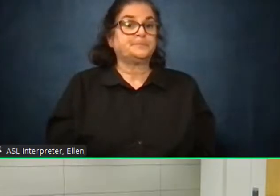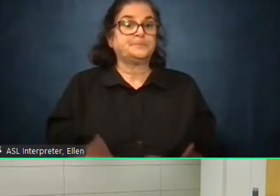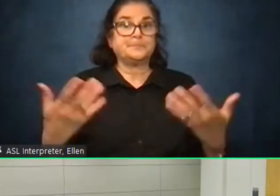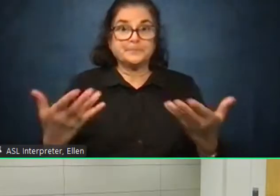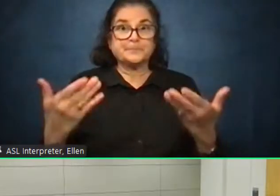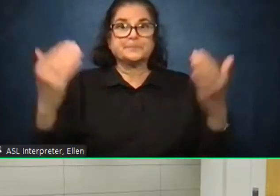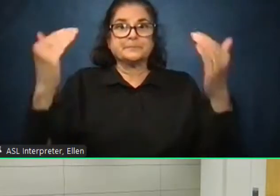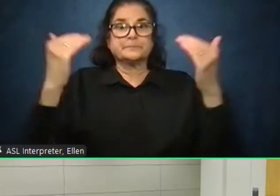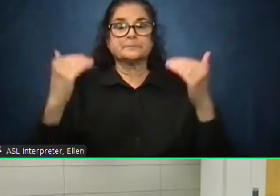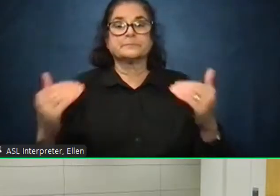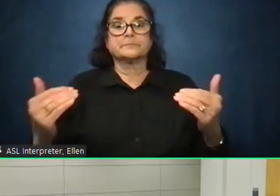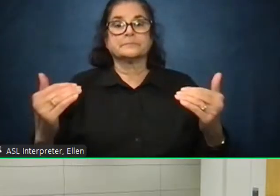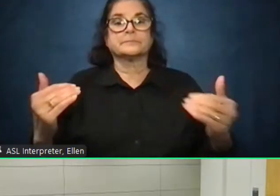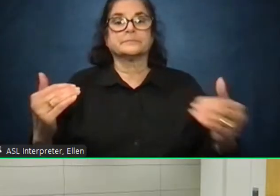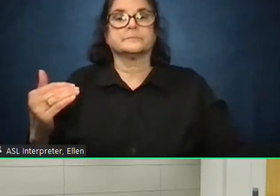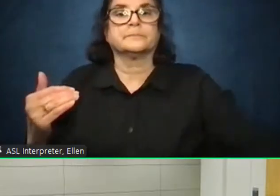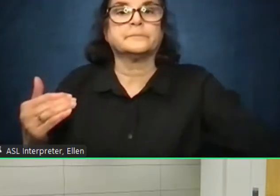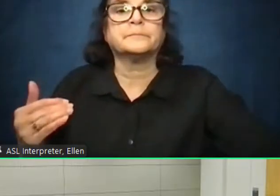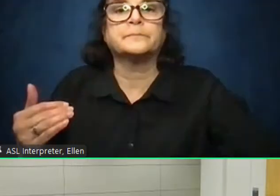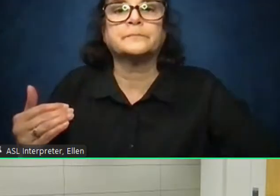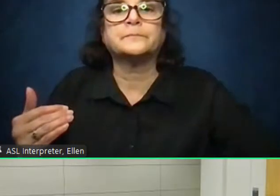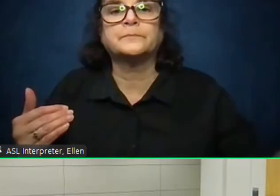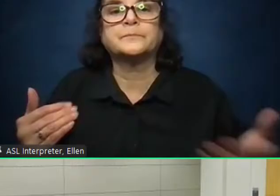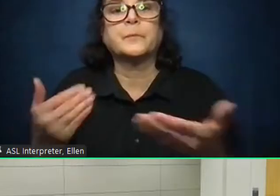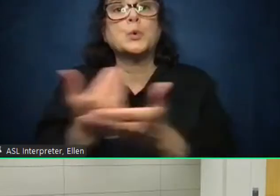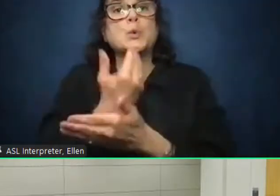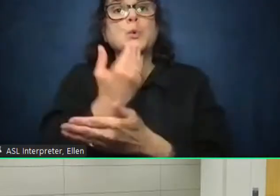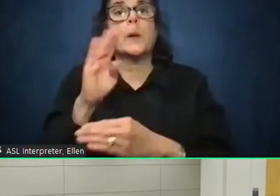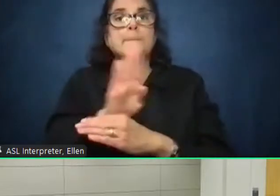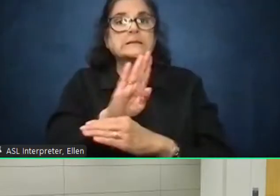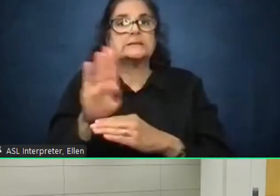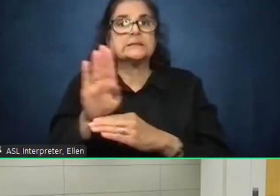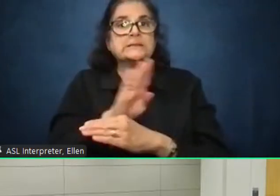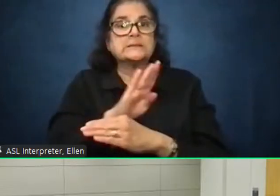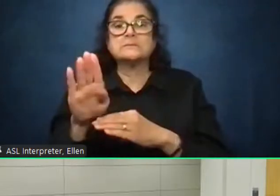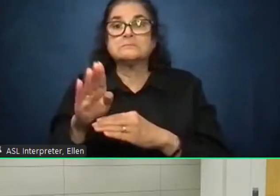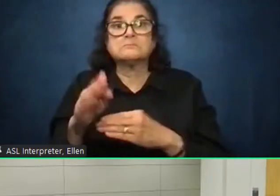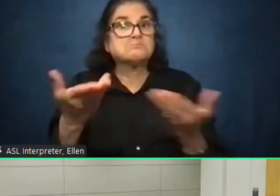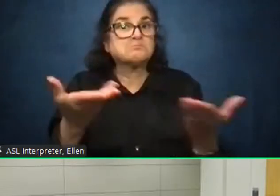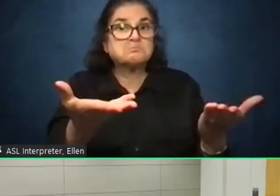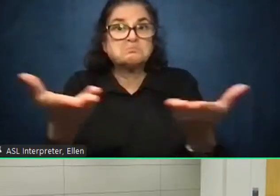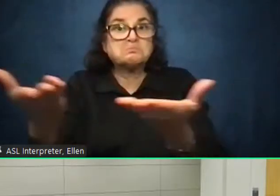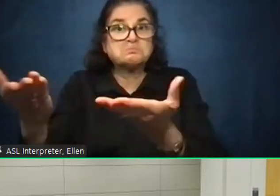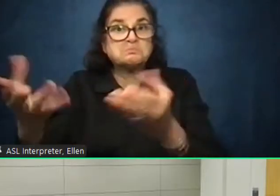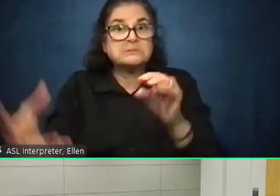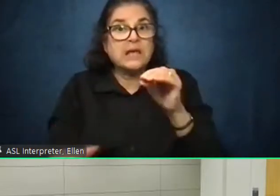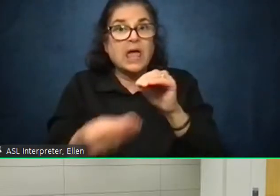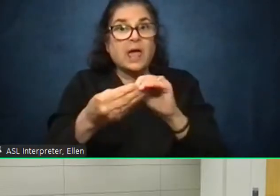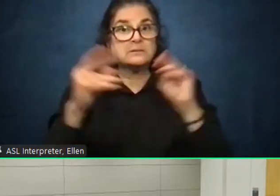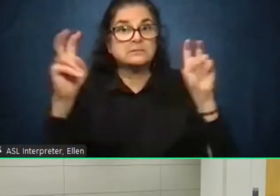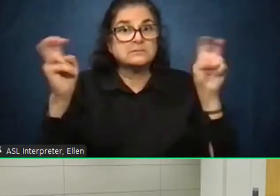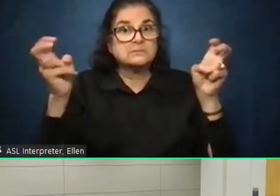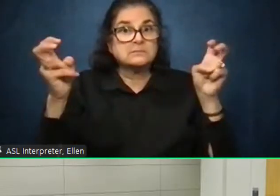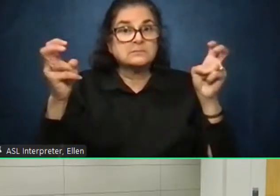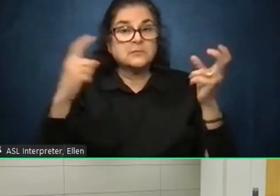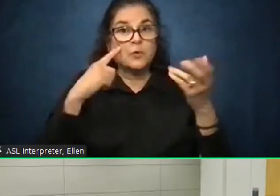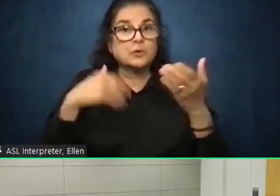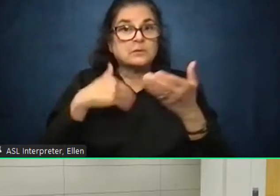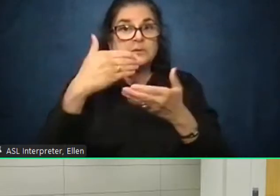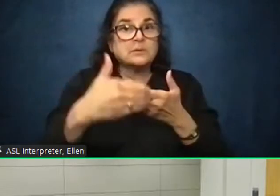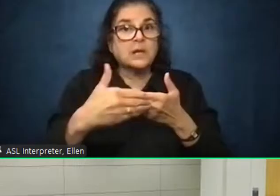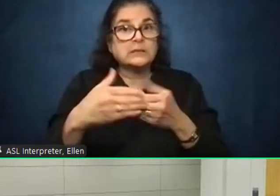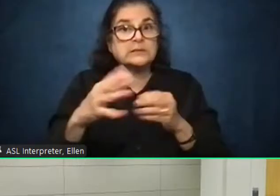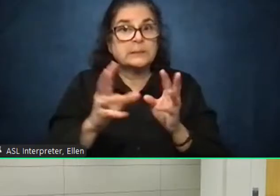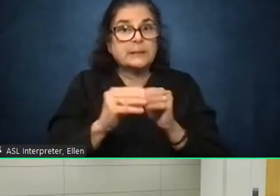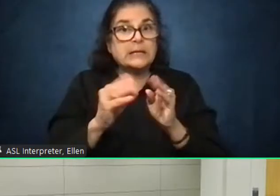Next we have new business. Does anyone want to add a particular topic or discussion for the next meeting? I have